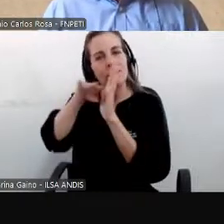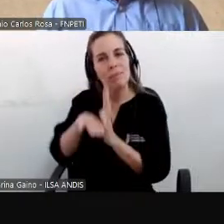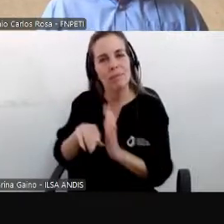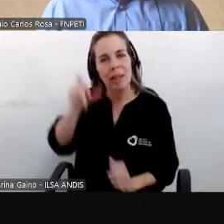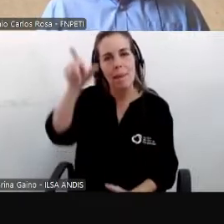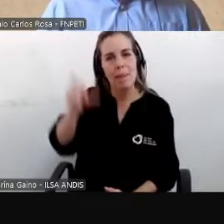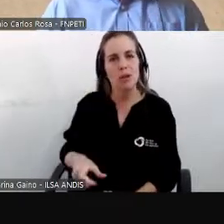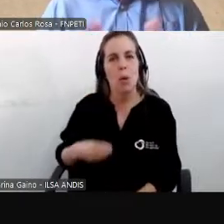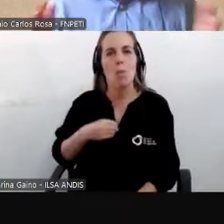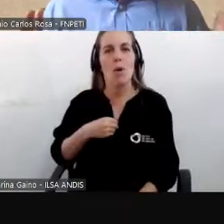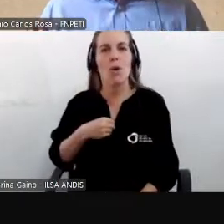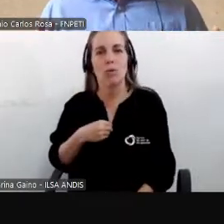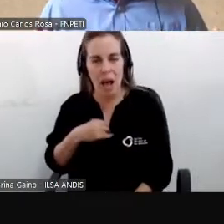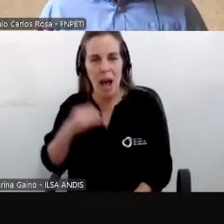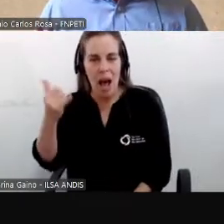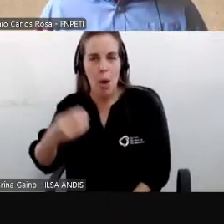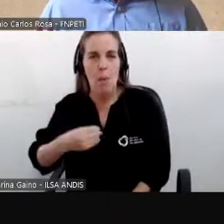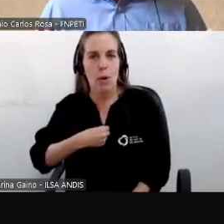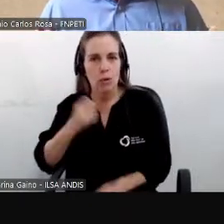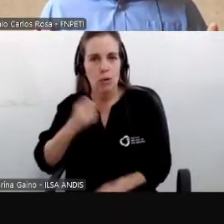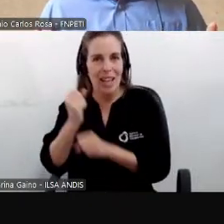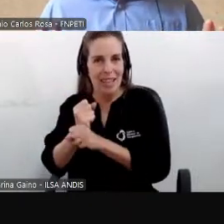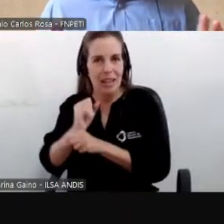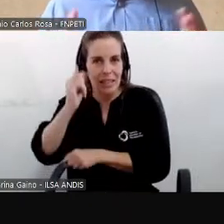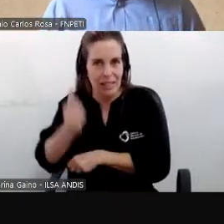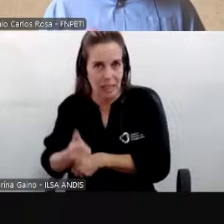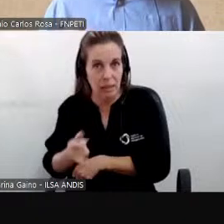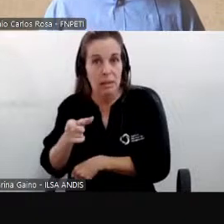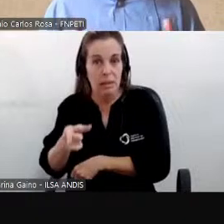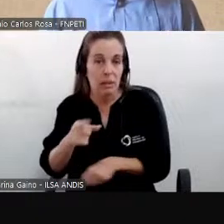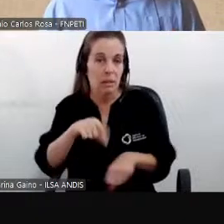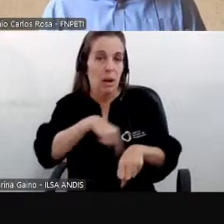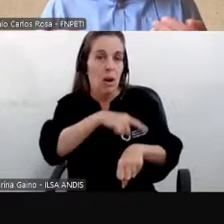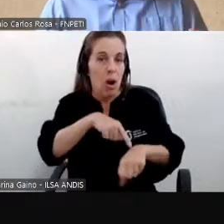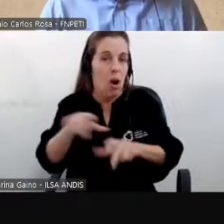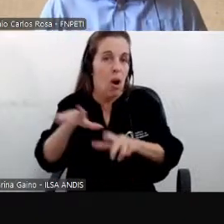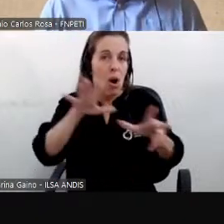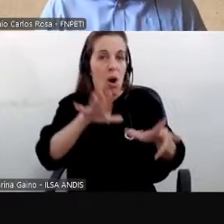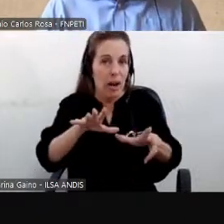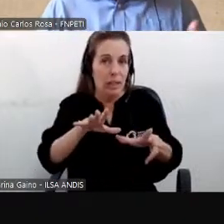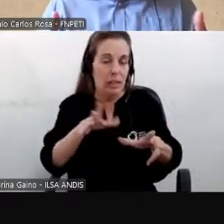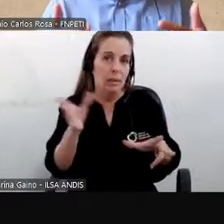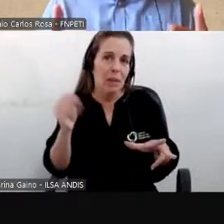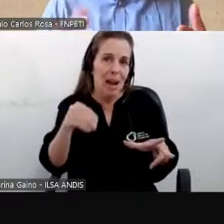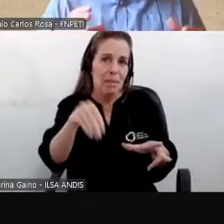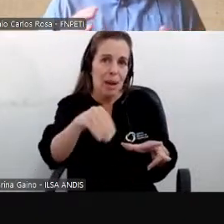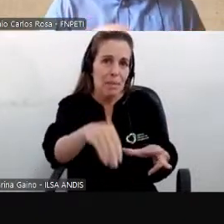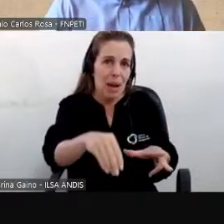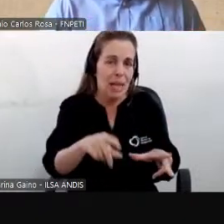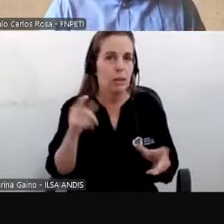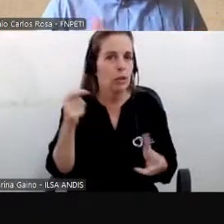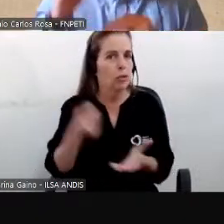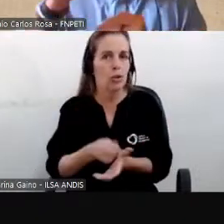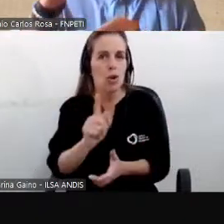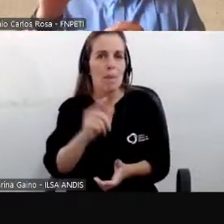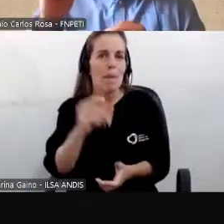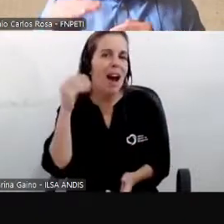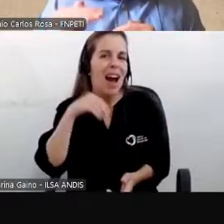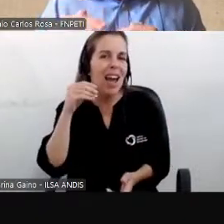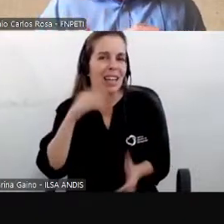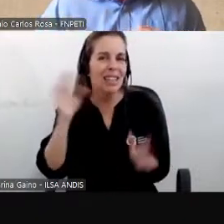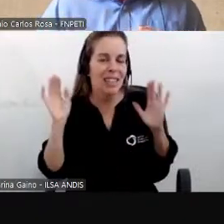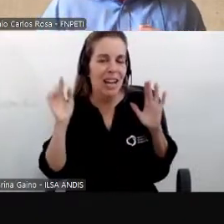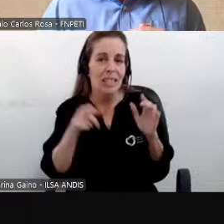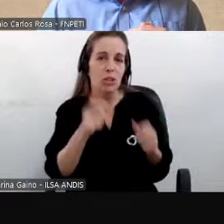when he talked about voluntary work. I mean, there we have the exhaustive work session, and that's not